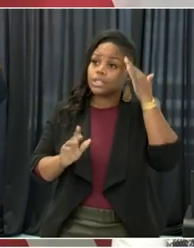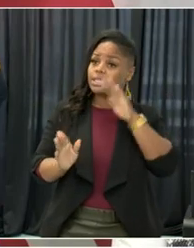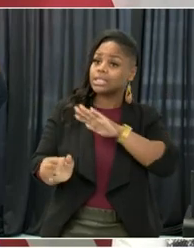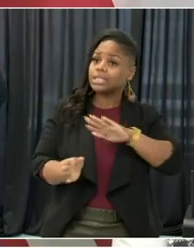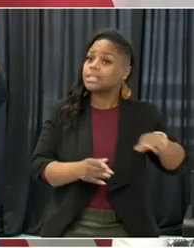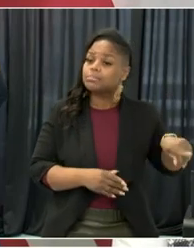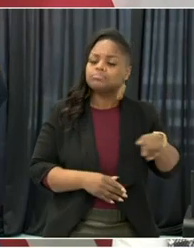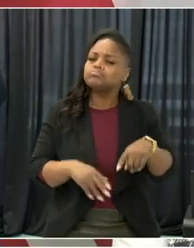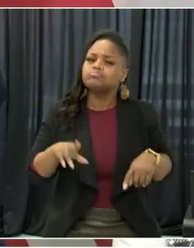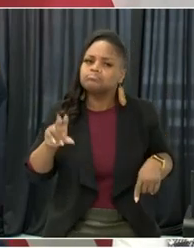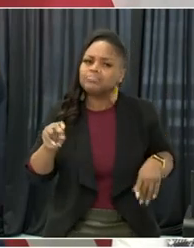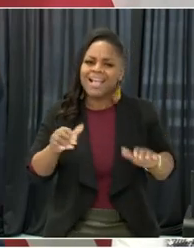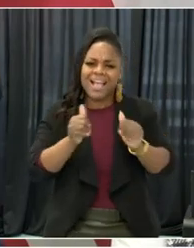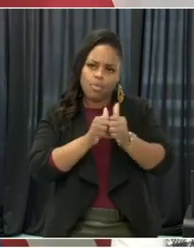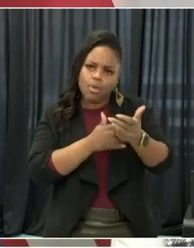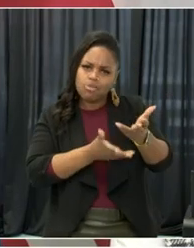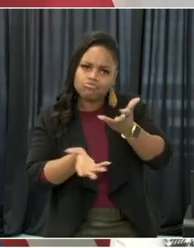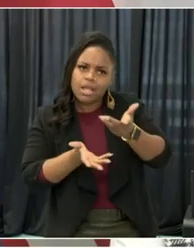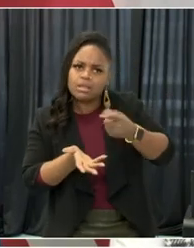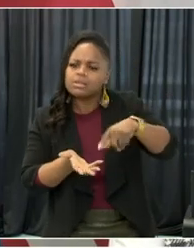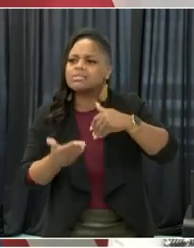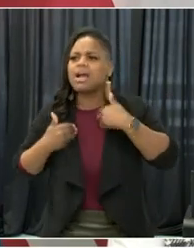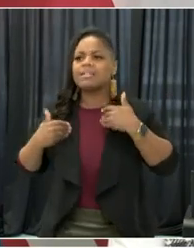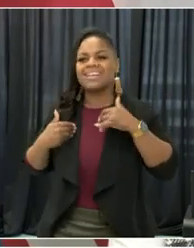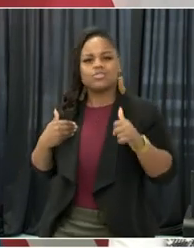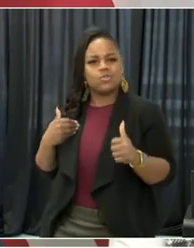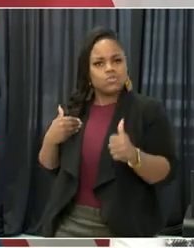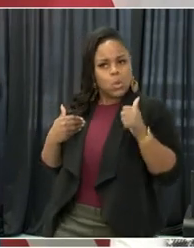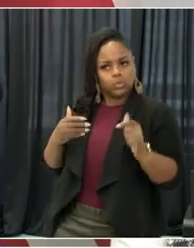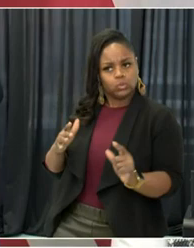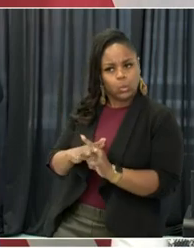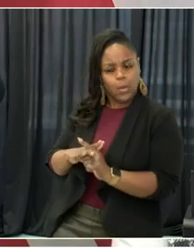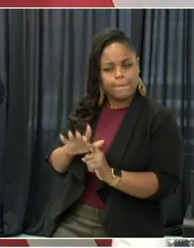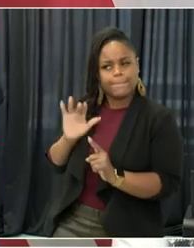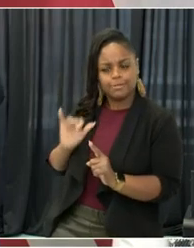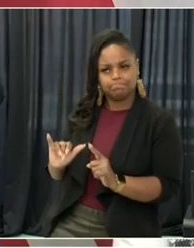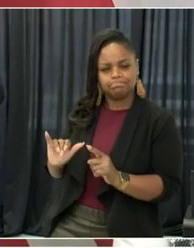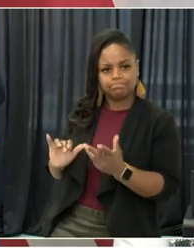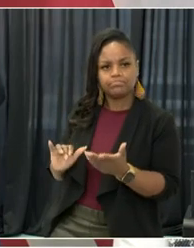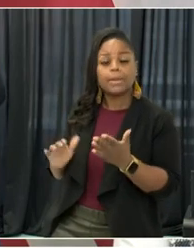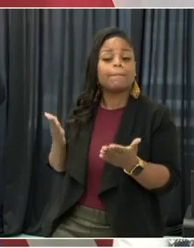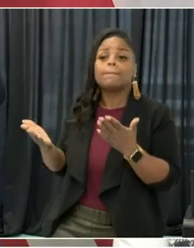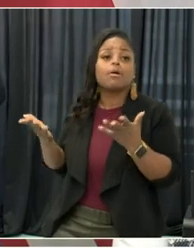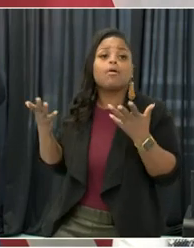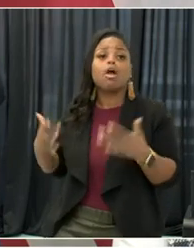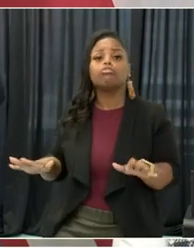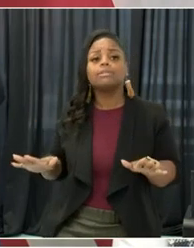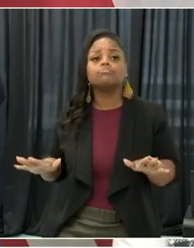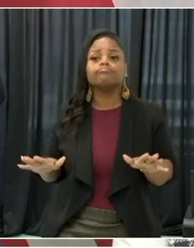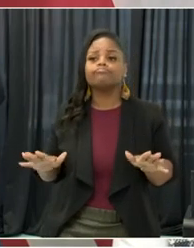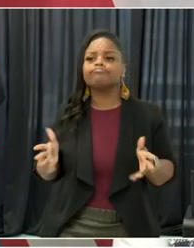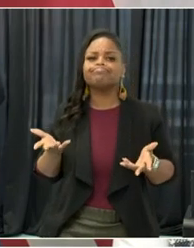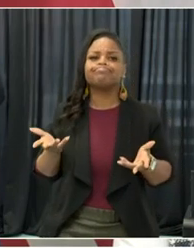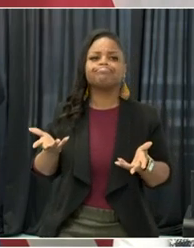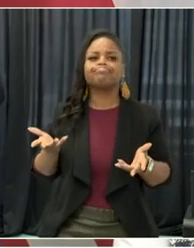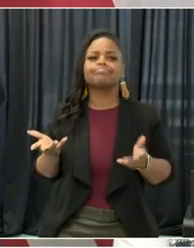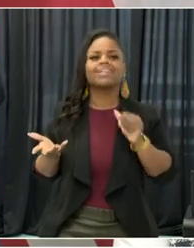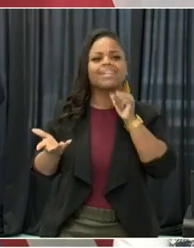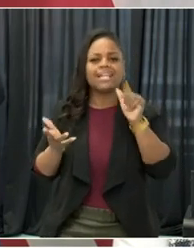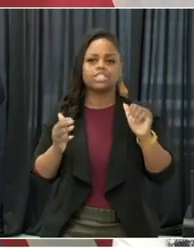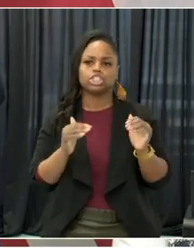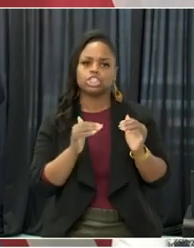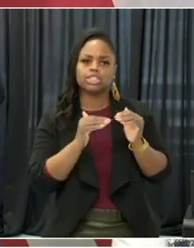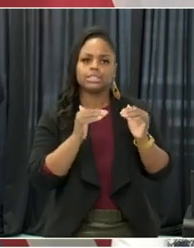young people who won't step foot in here, who may already be justice involved, who may already be